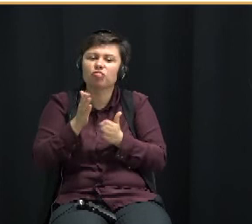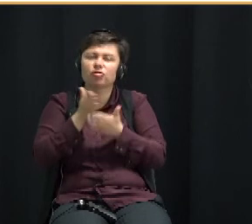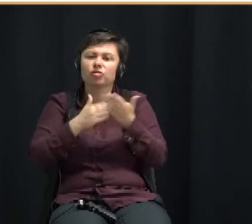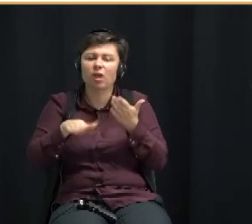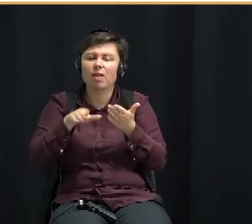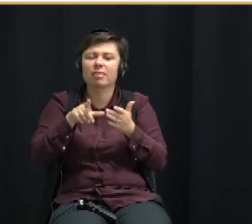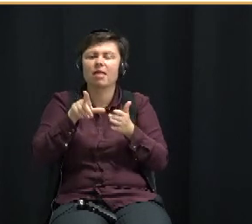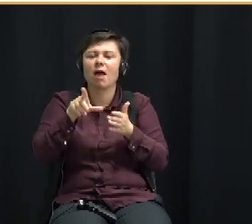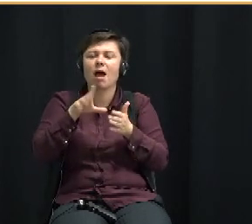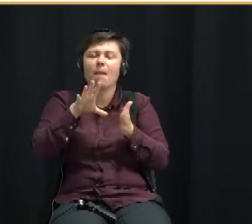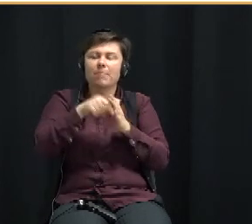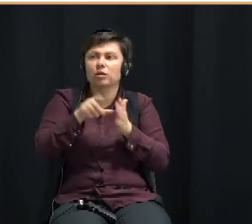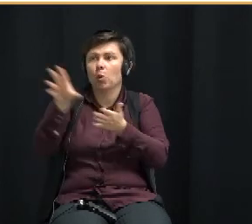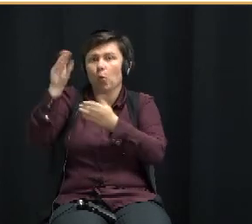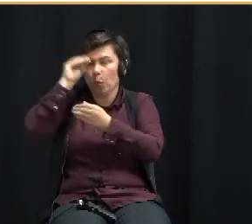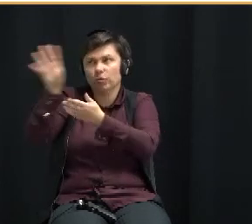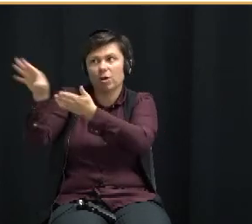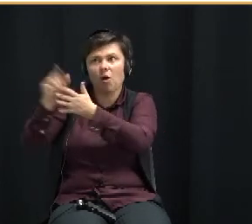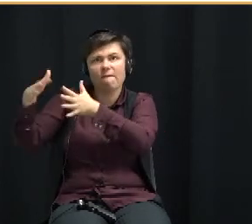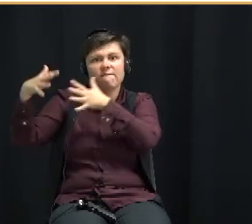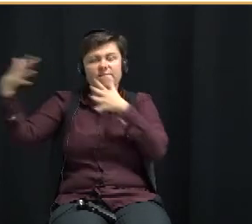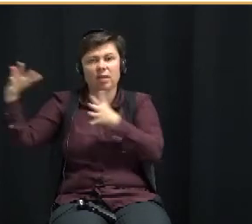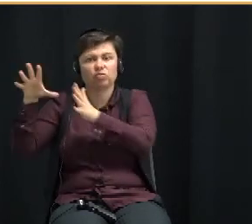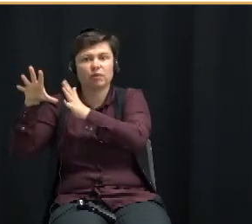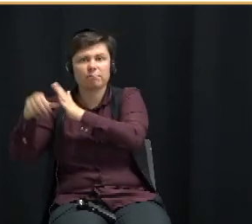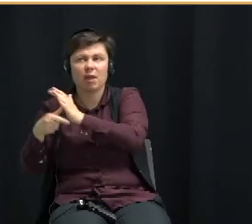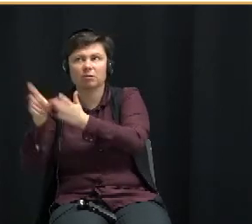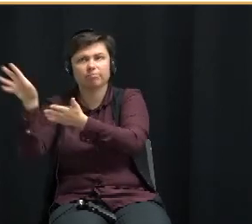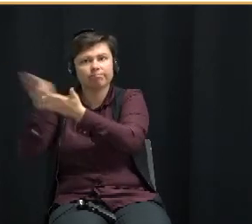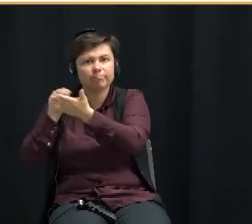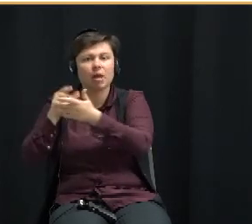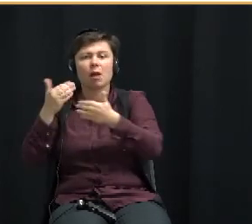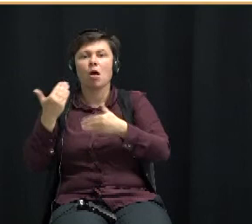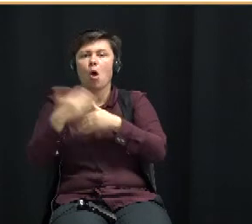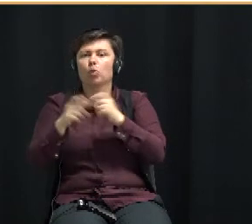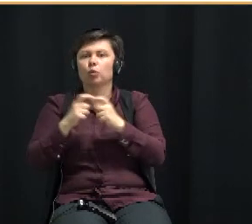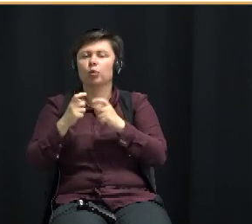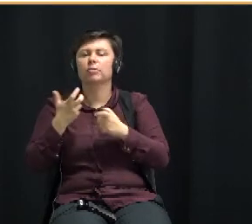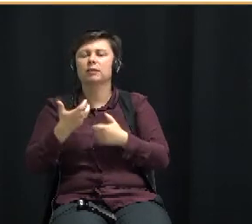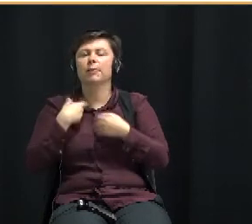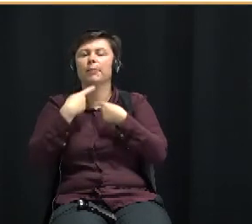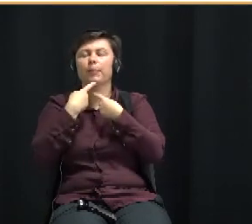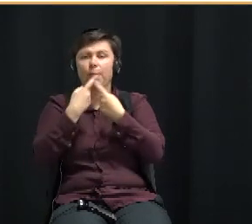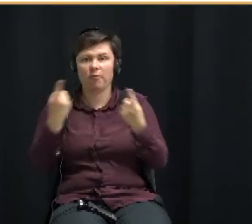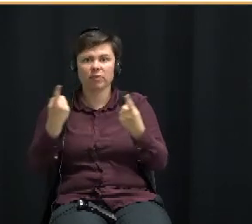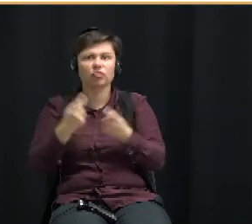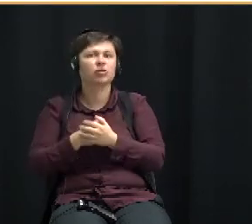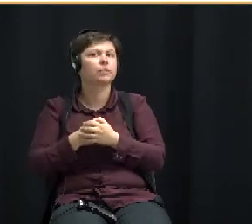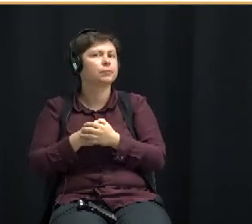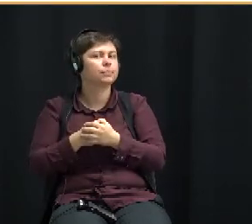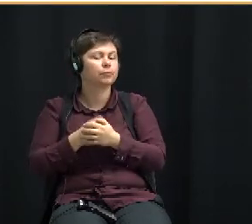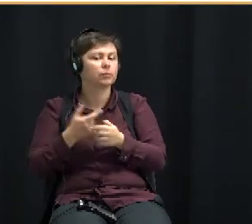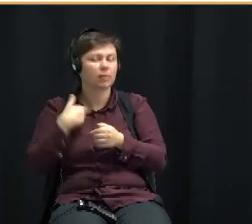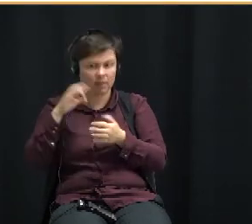last point is that we need to be more and more important that we get the focus on